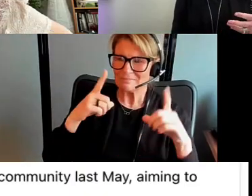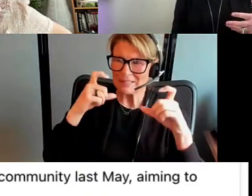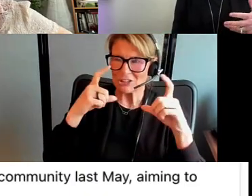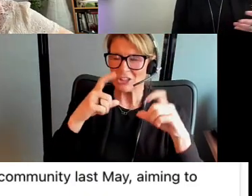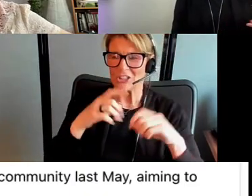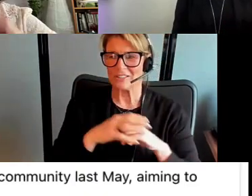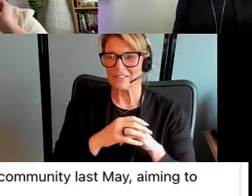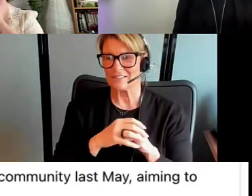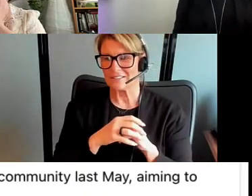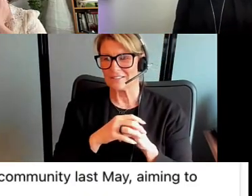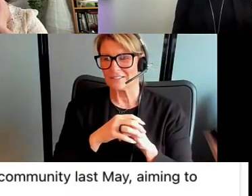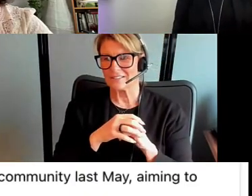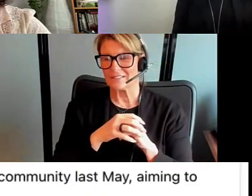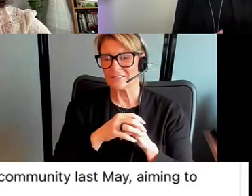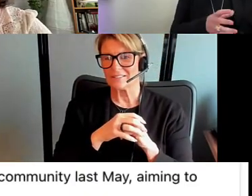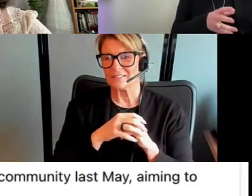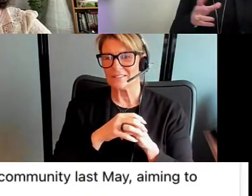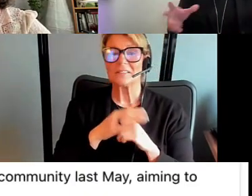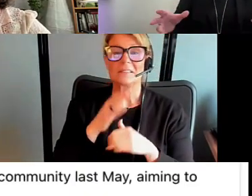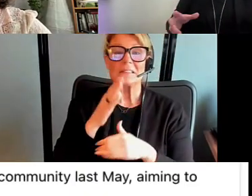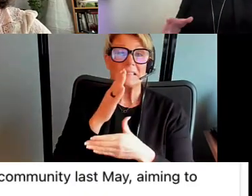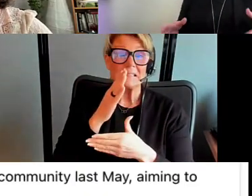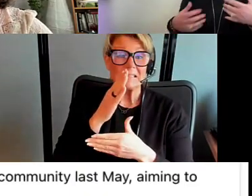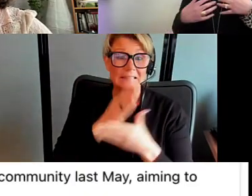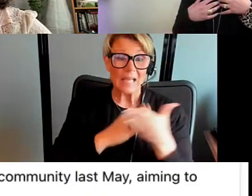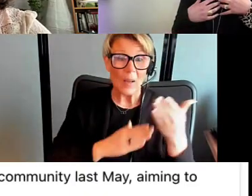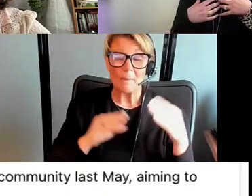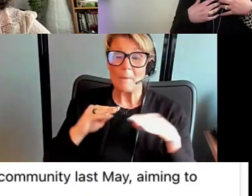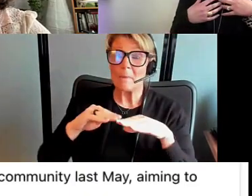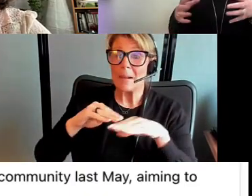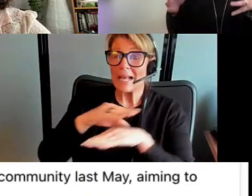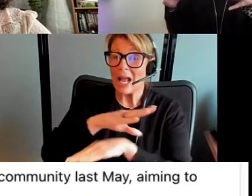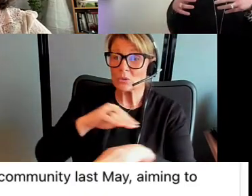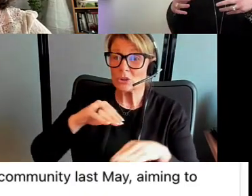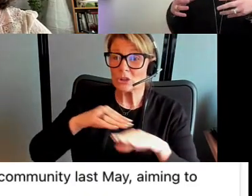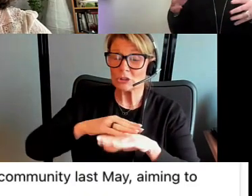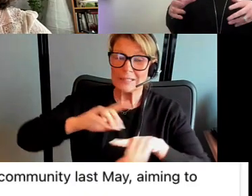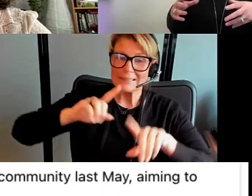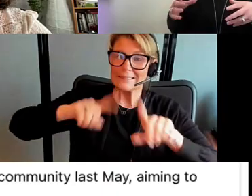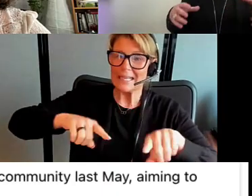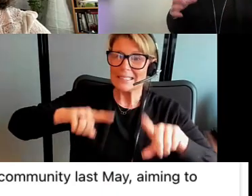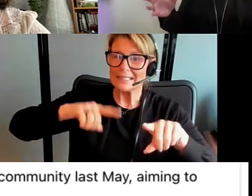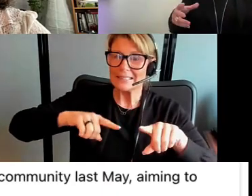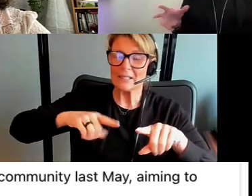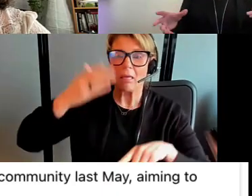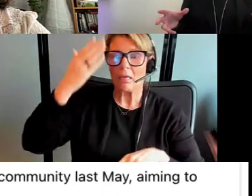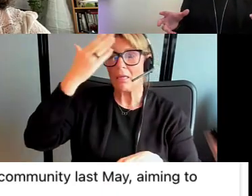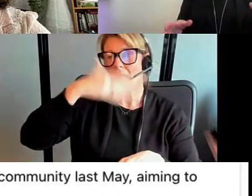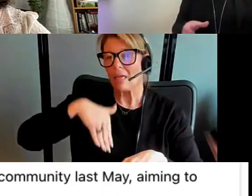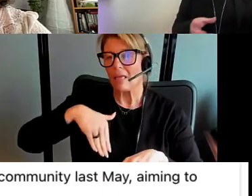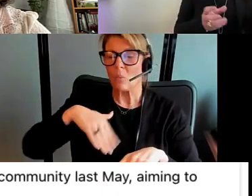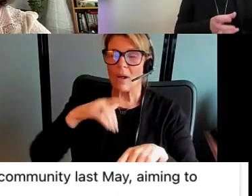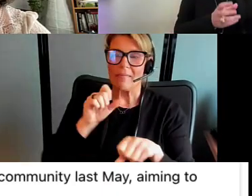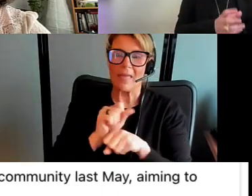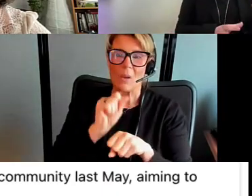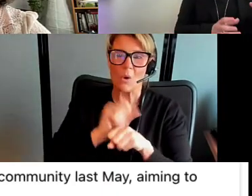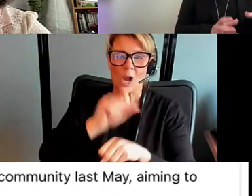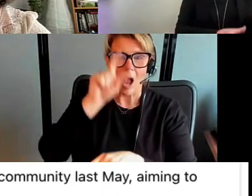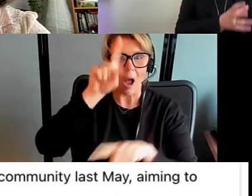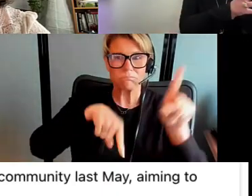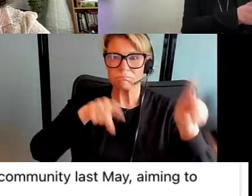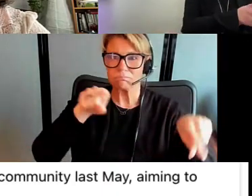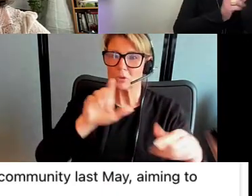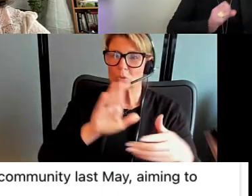sometimes attendance counselors get overseen because they don't really belong to us, at least in our board. They work at all the different schools, so they don't